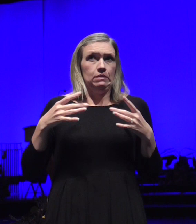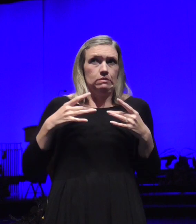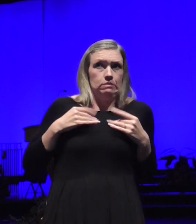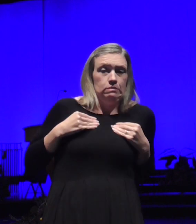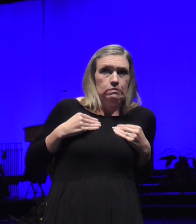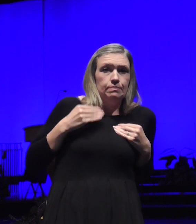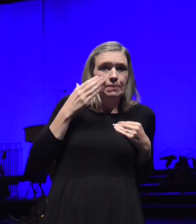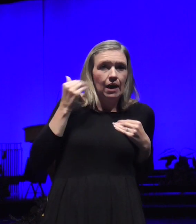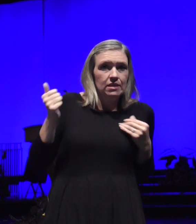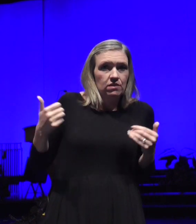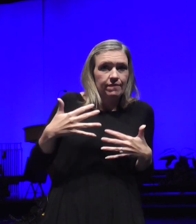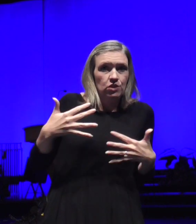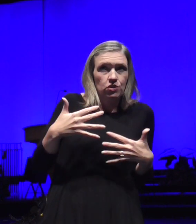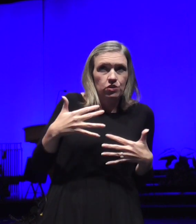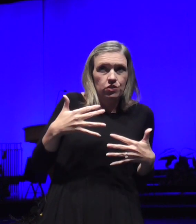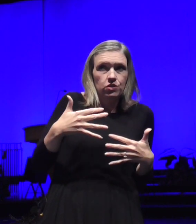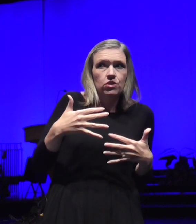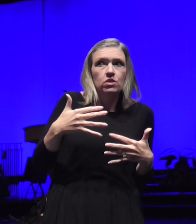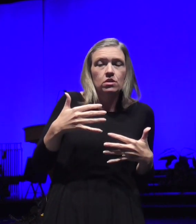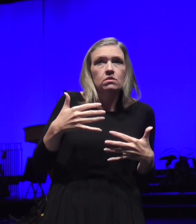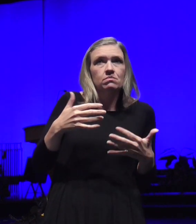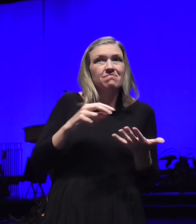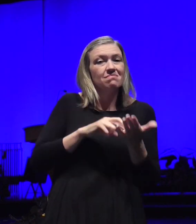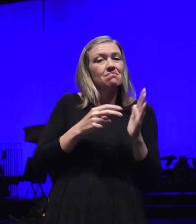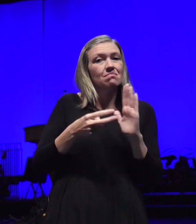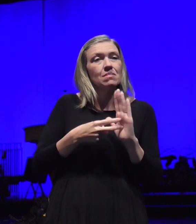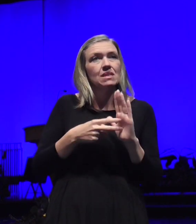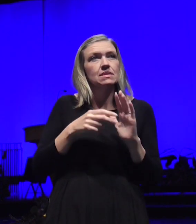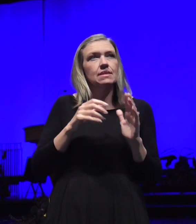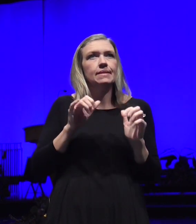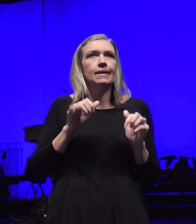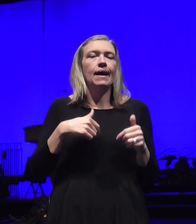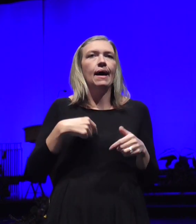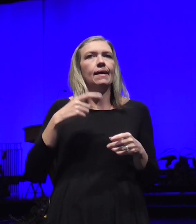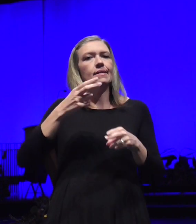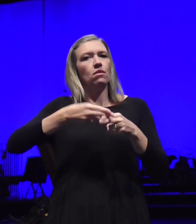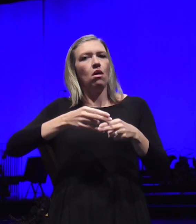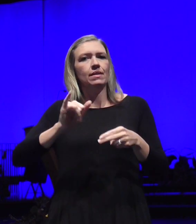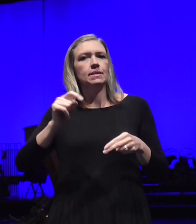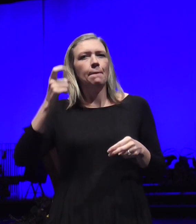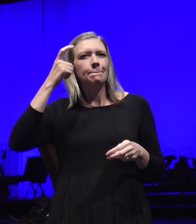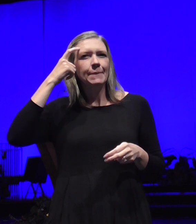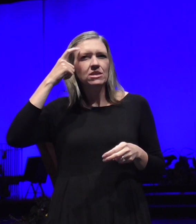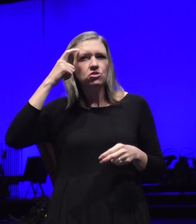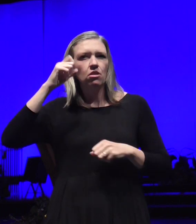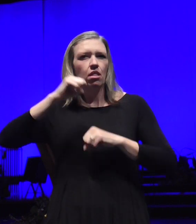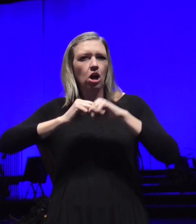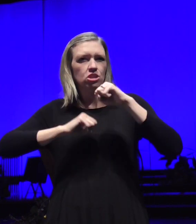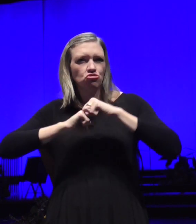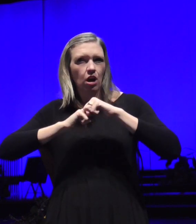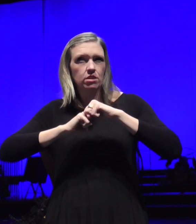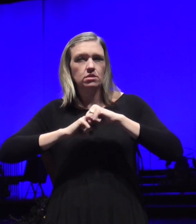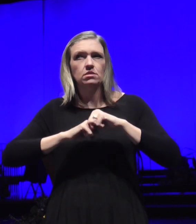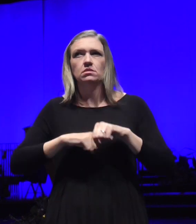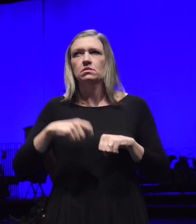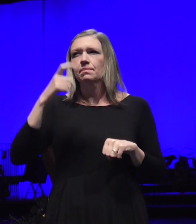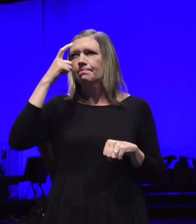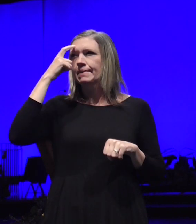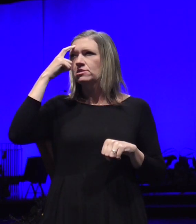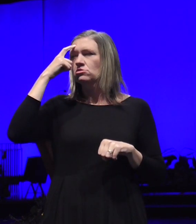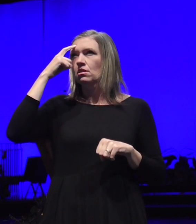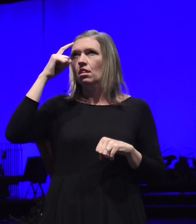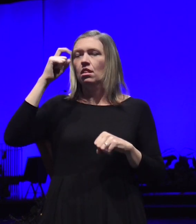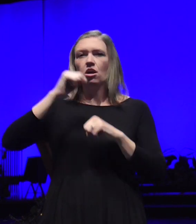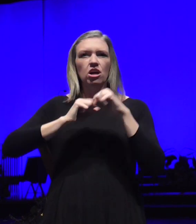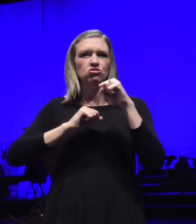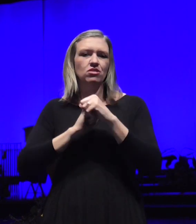fearful, then we're coming from what I call a mental construct. And a mental construct is just a nice way